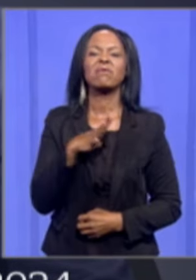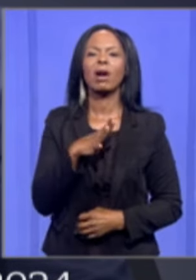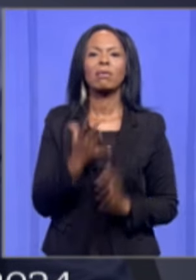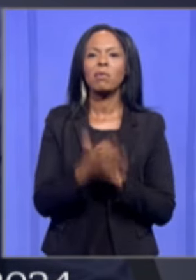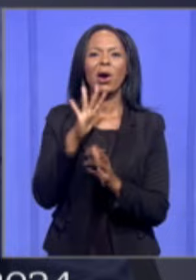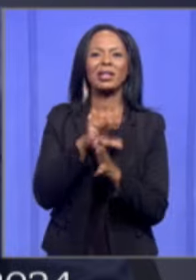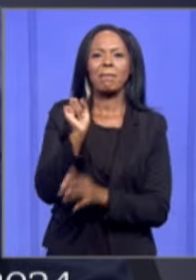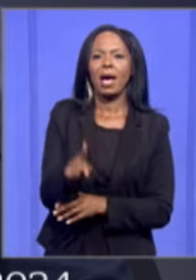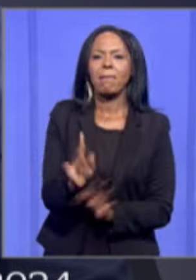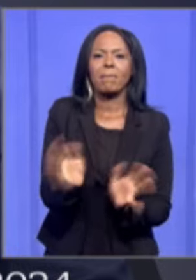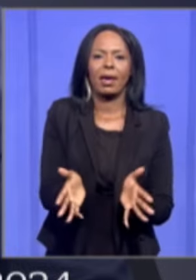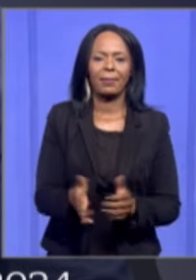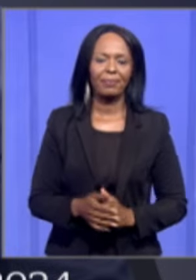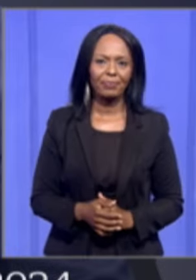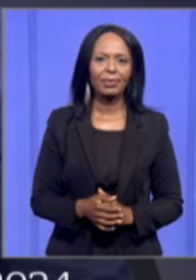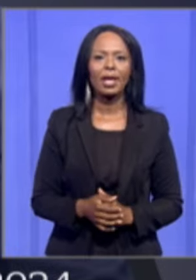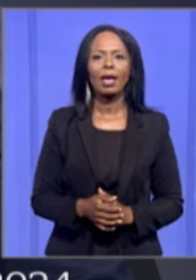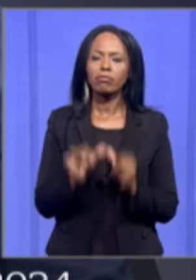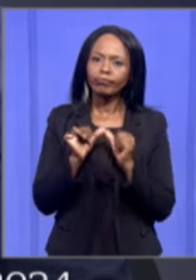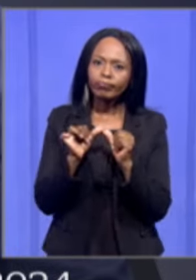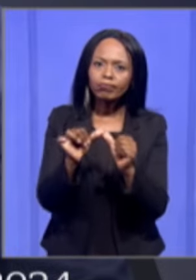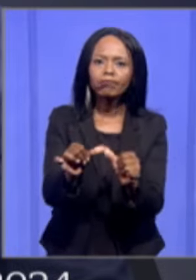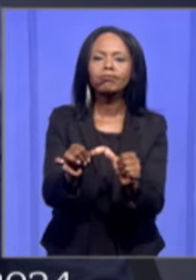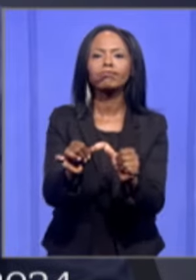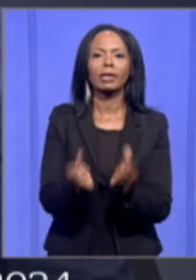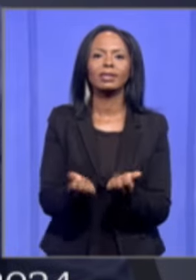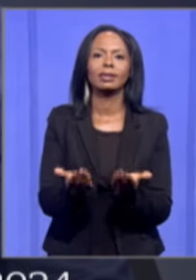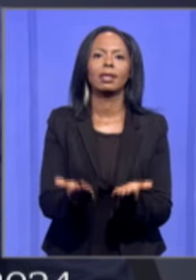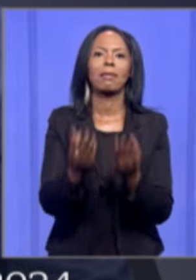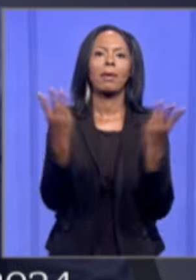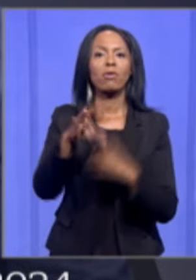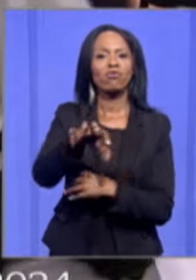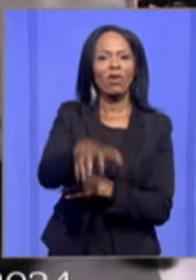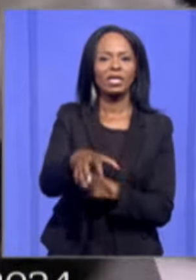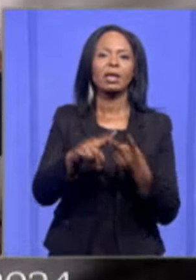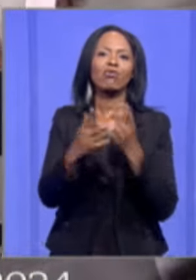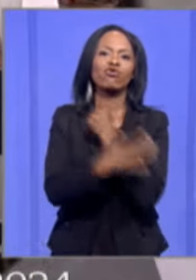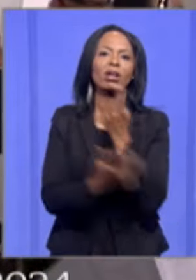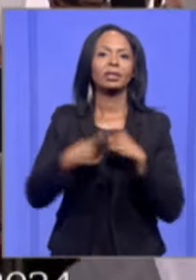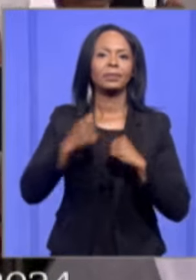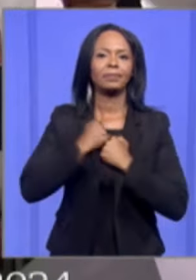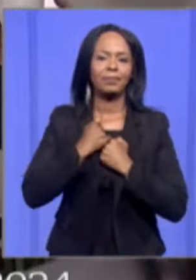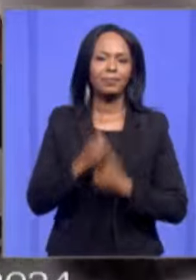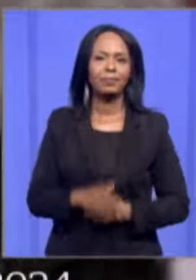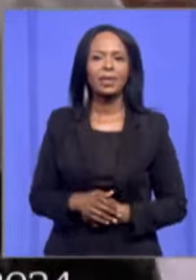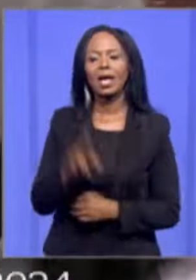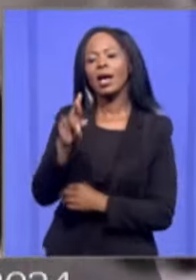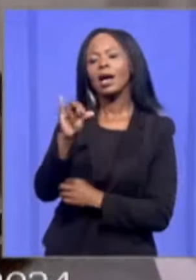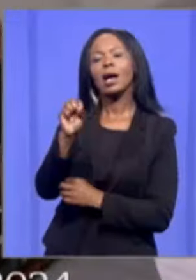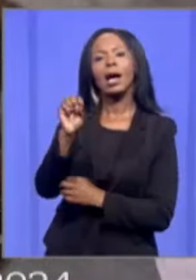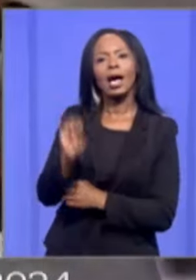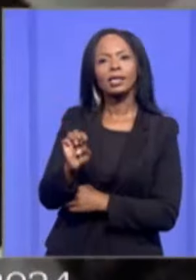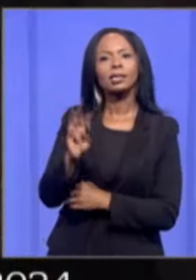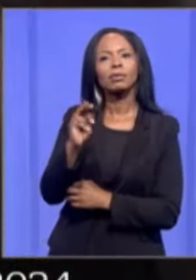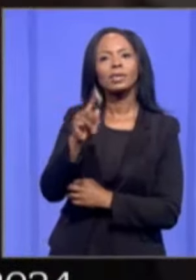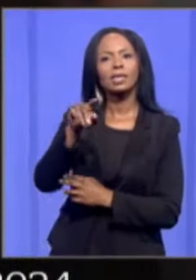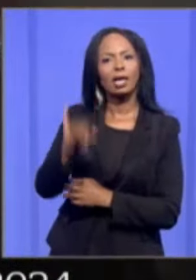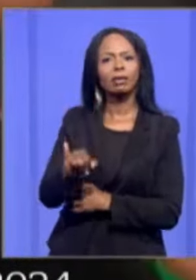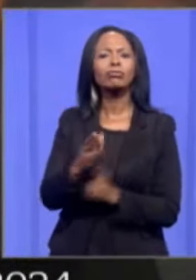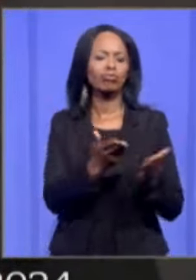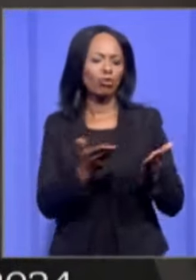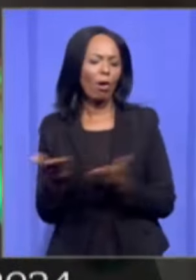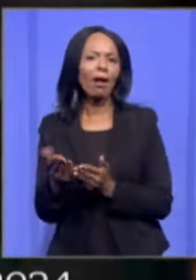want to spend my time, continuing to serve people of this province and this country. Rice Mzansi e mo amogetse le morwalo wa ikamaganya le setlhopha